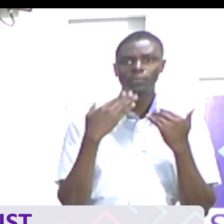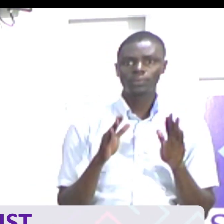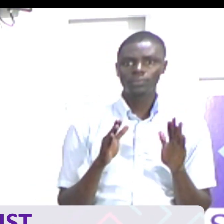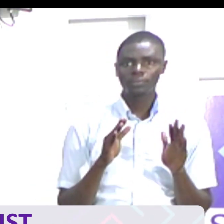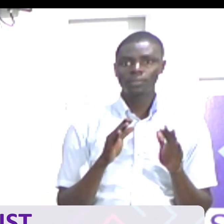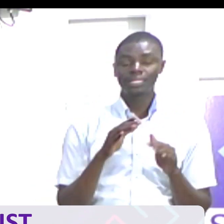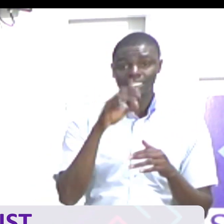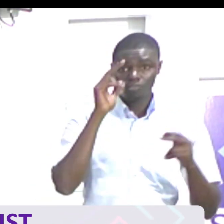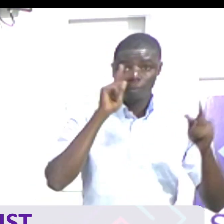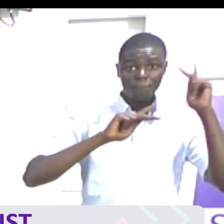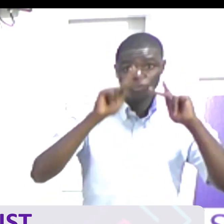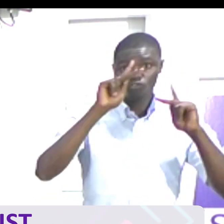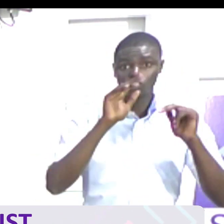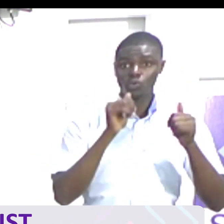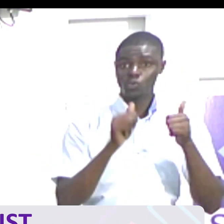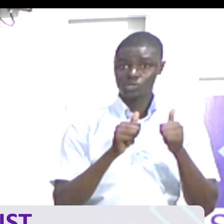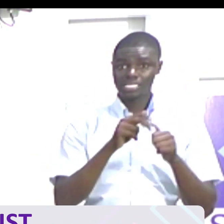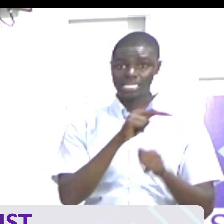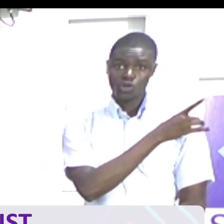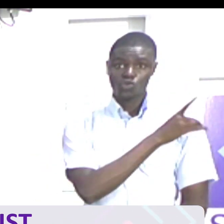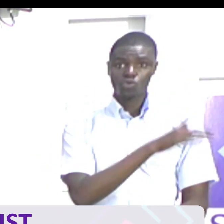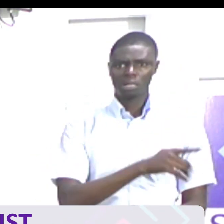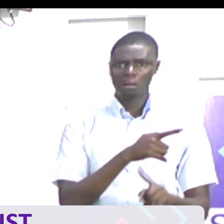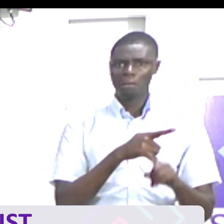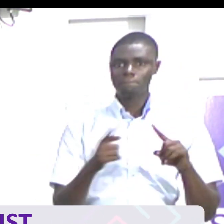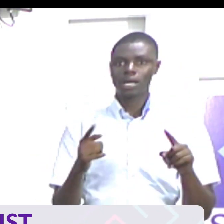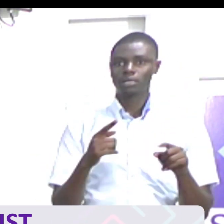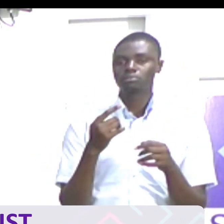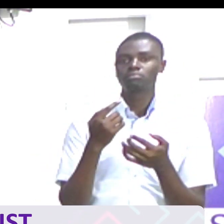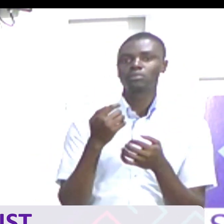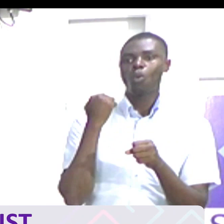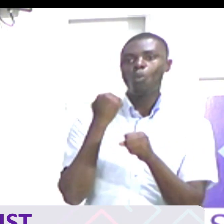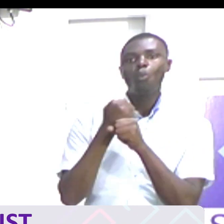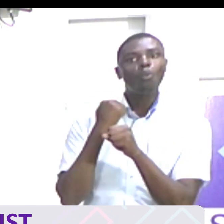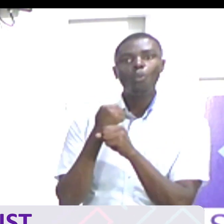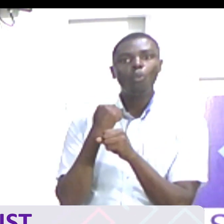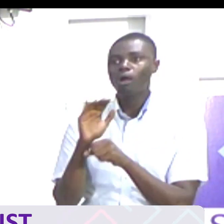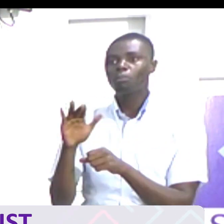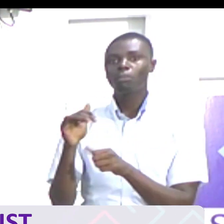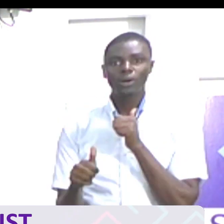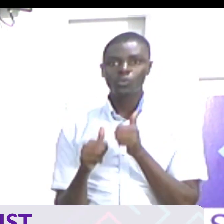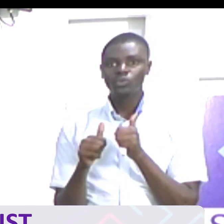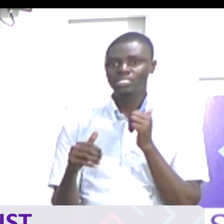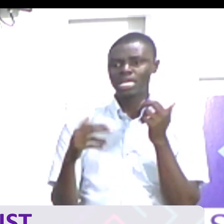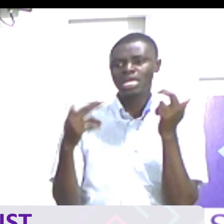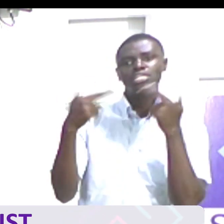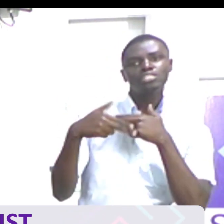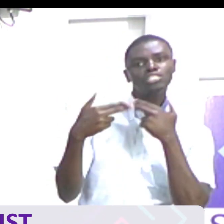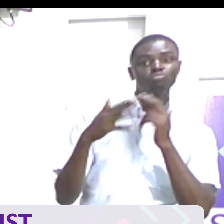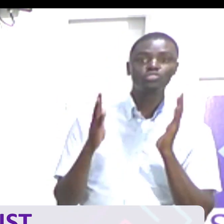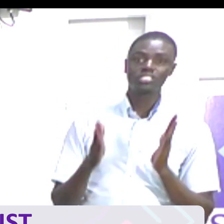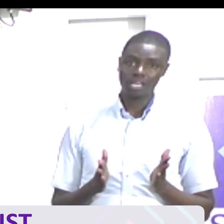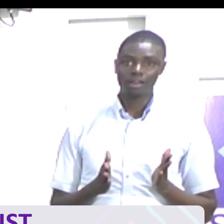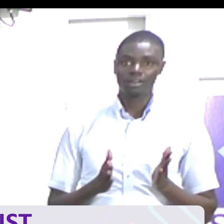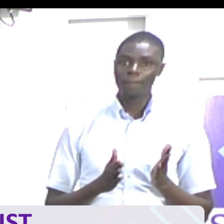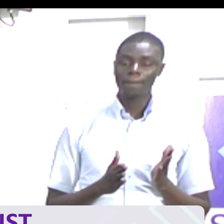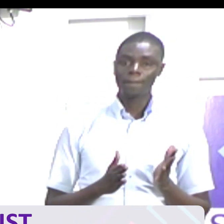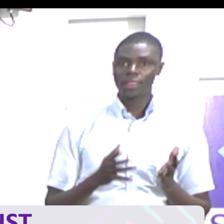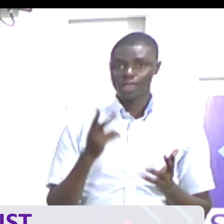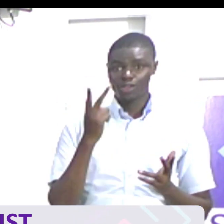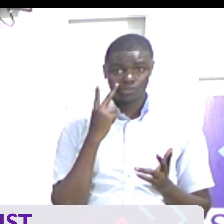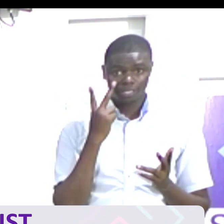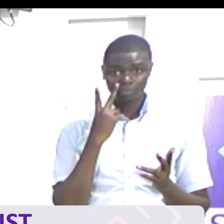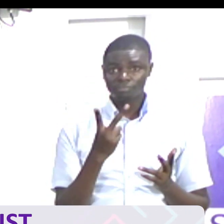Jamani professionally he's a doctor, but occupational hazard. Yeye msanii. Au sio? And you